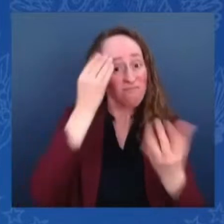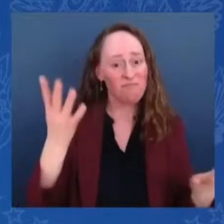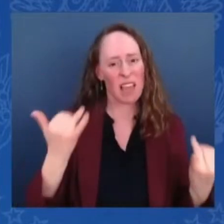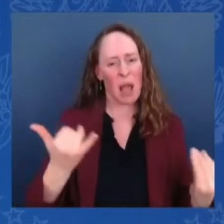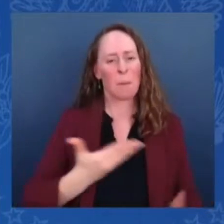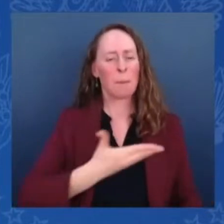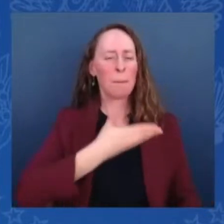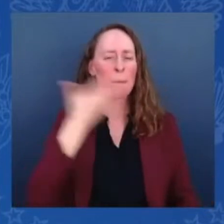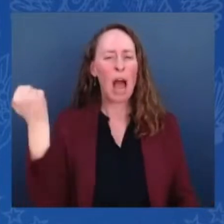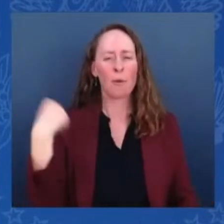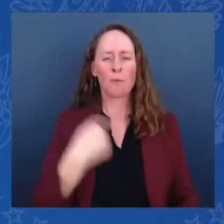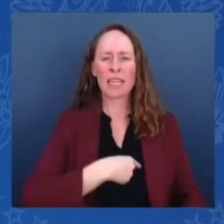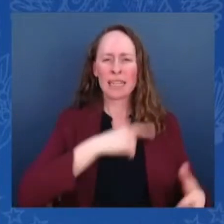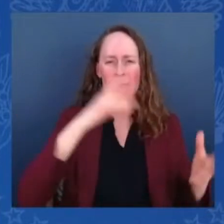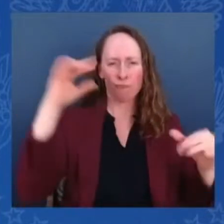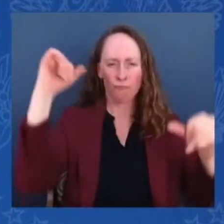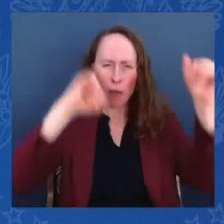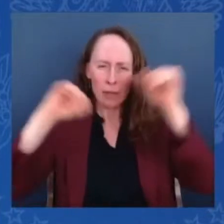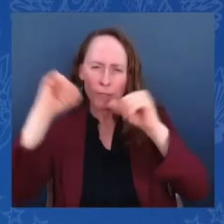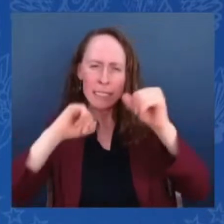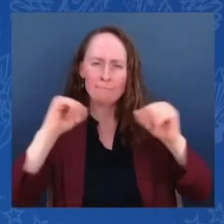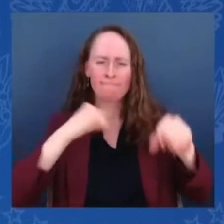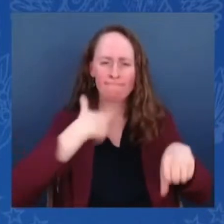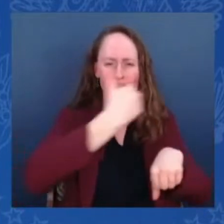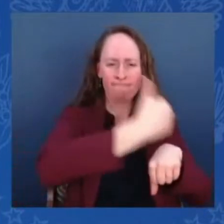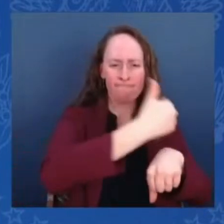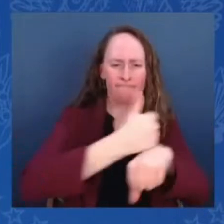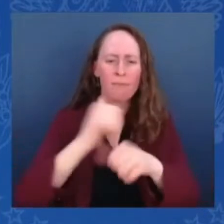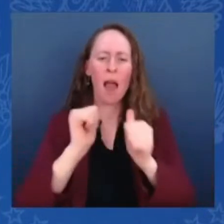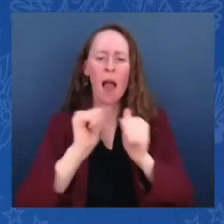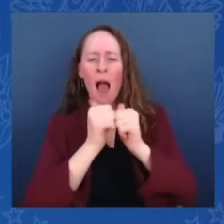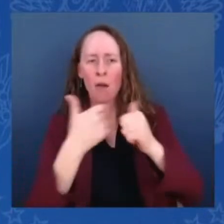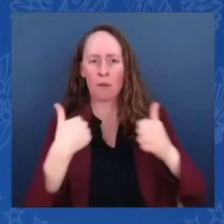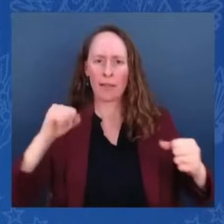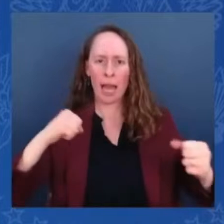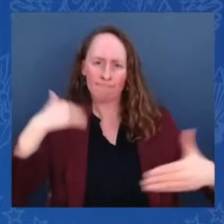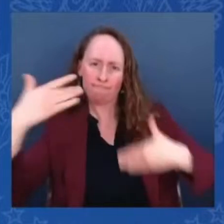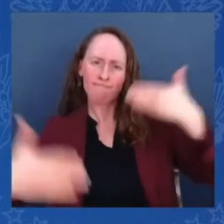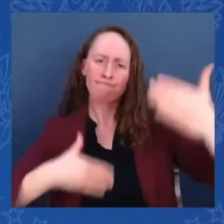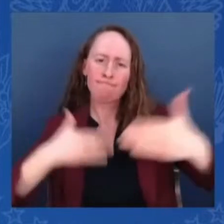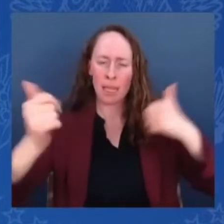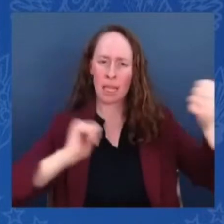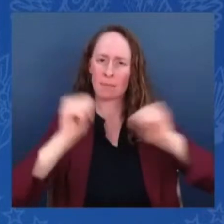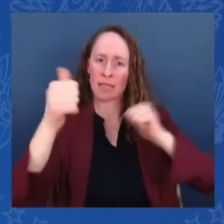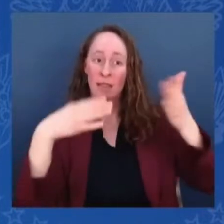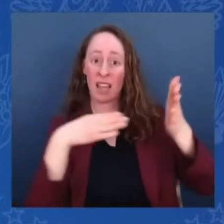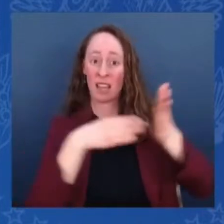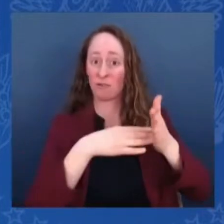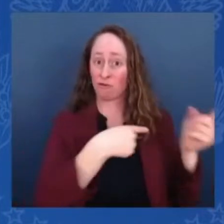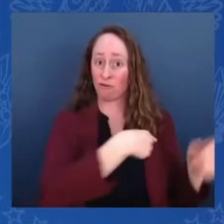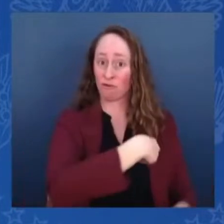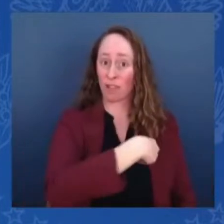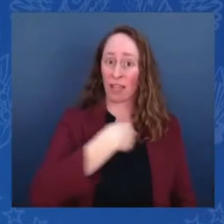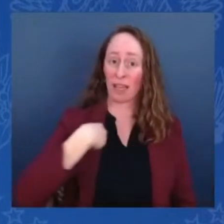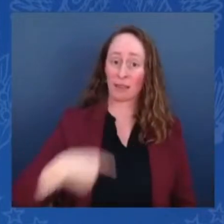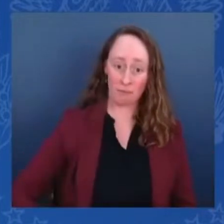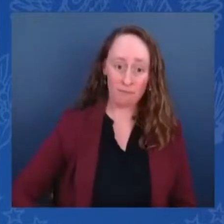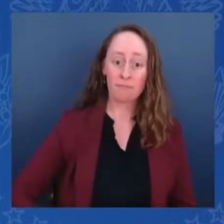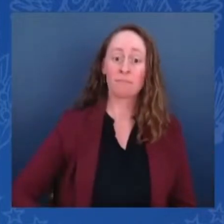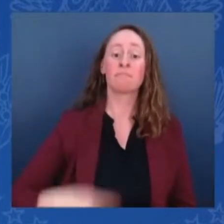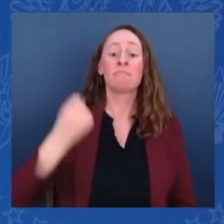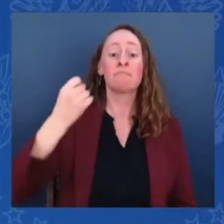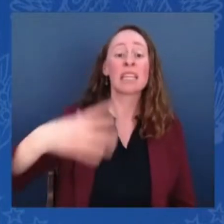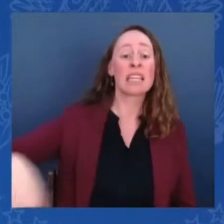with China than we were when I took office. You all recall many experts believe were predicting it